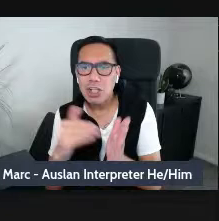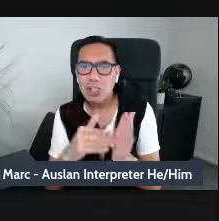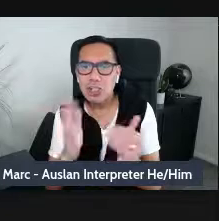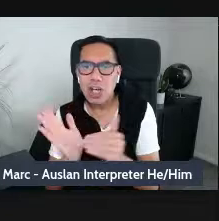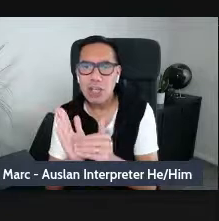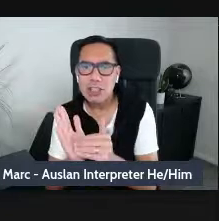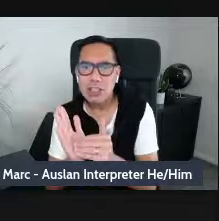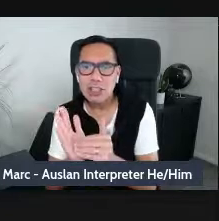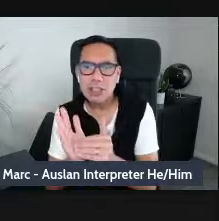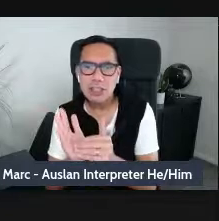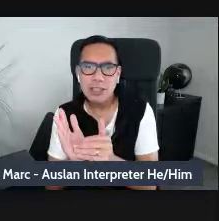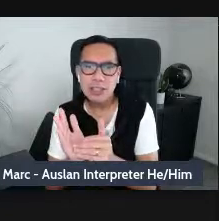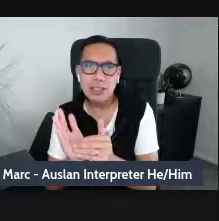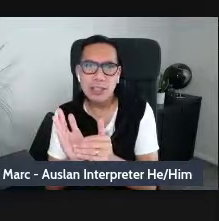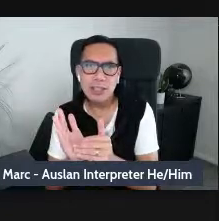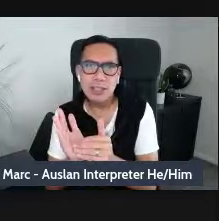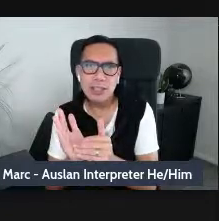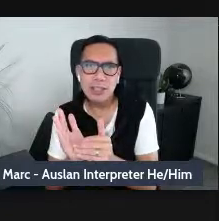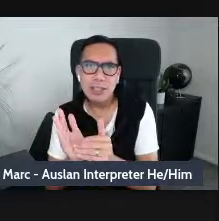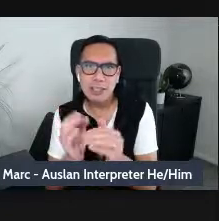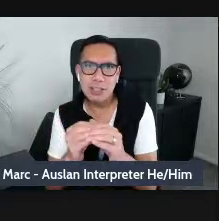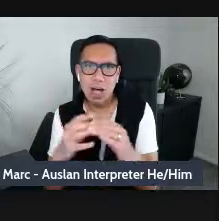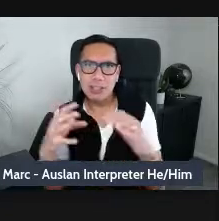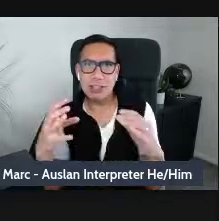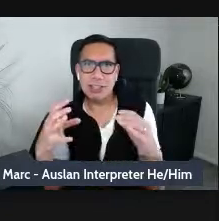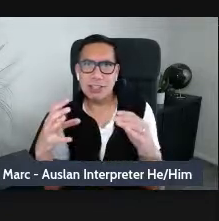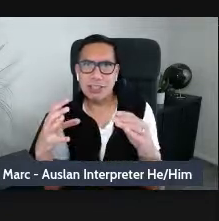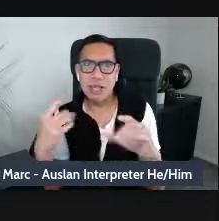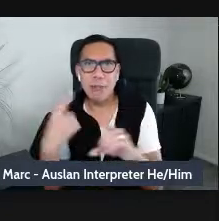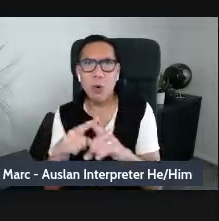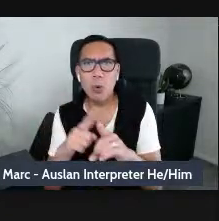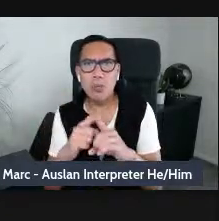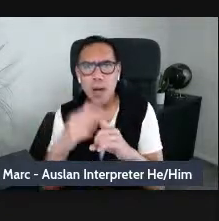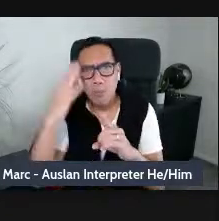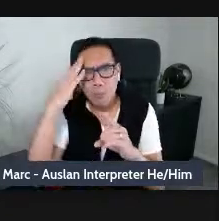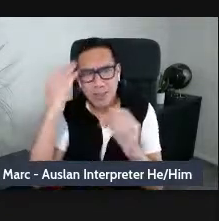stroke and also brain swelling, which, as I mentioned